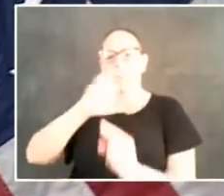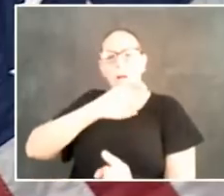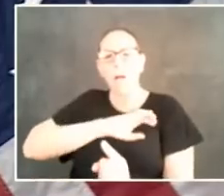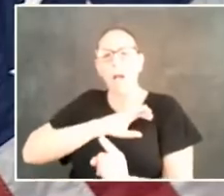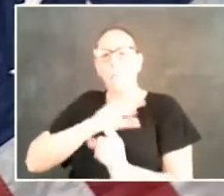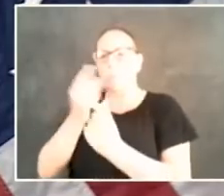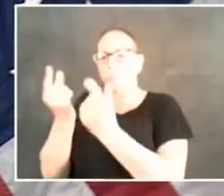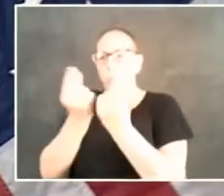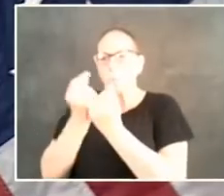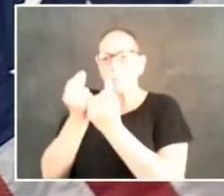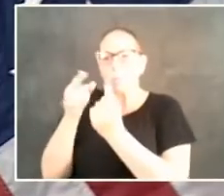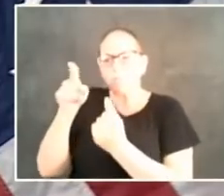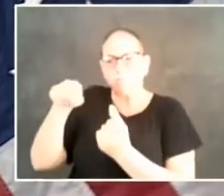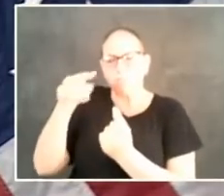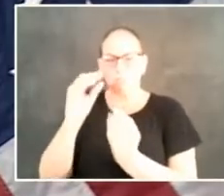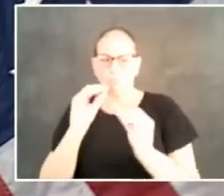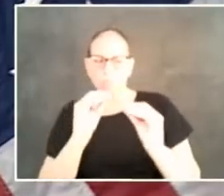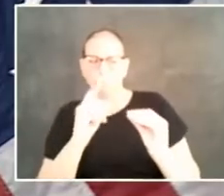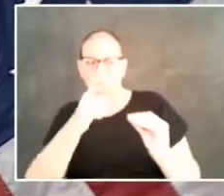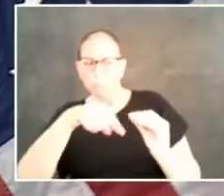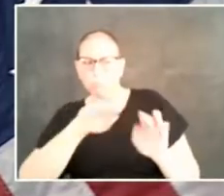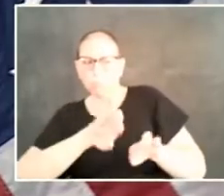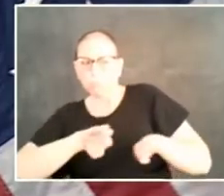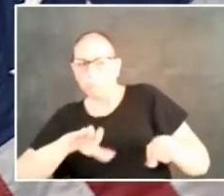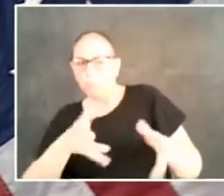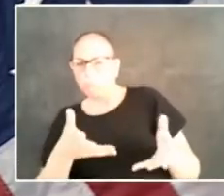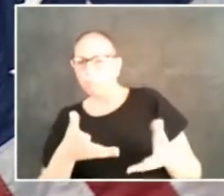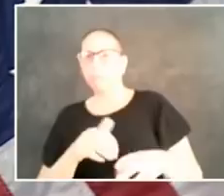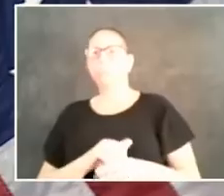gun violence and the coronavirus, and